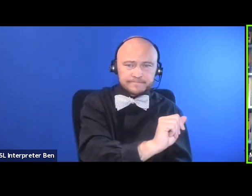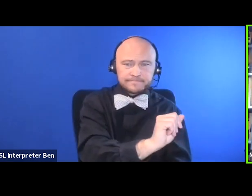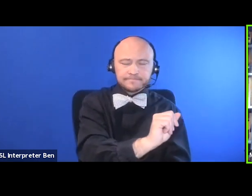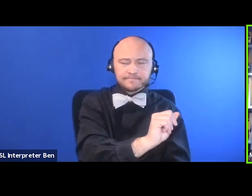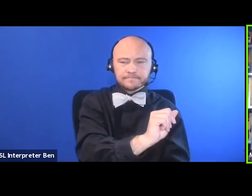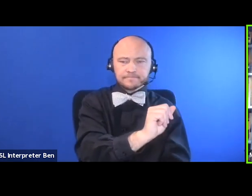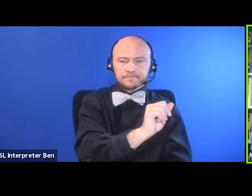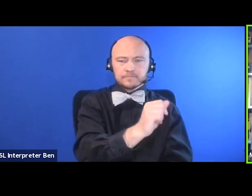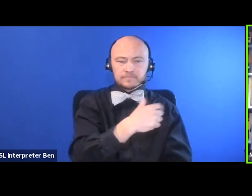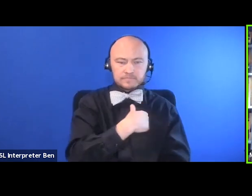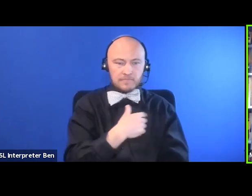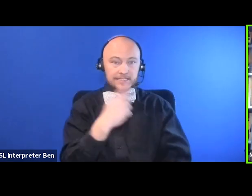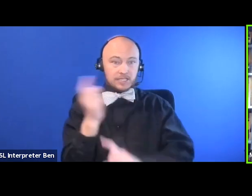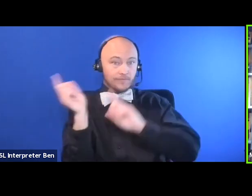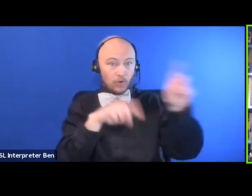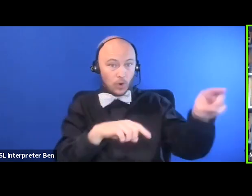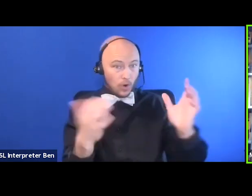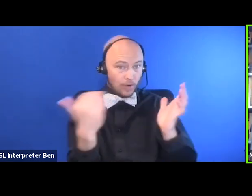show there.